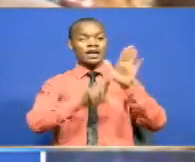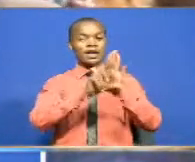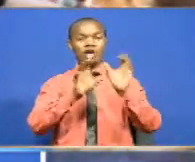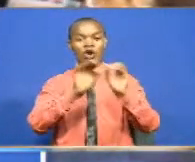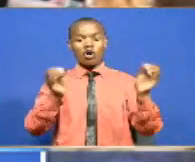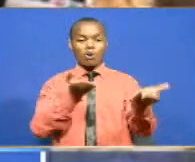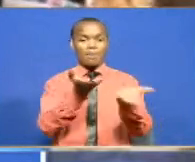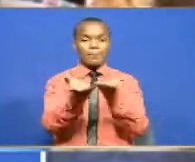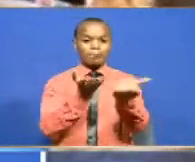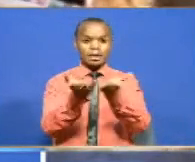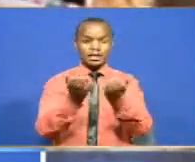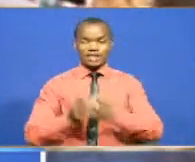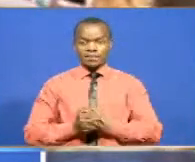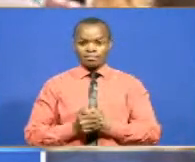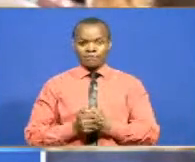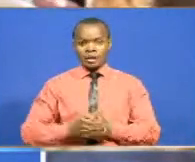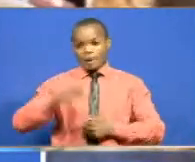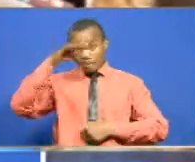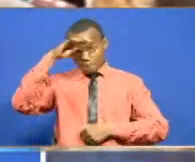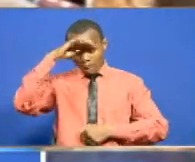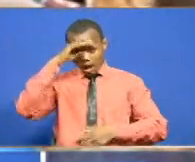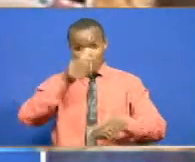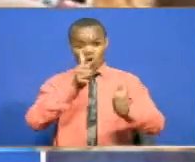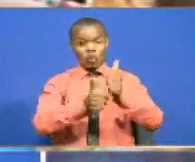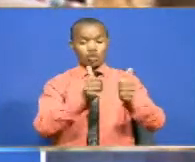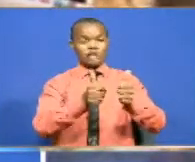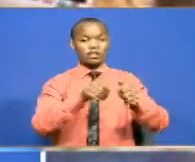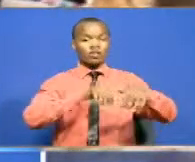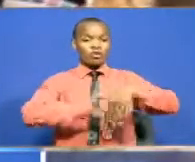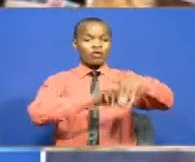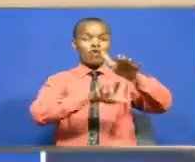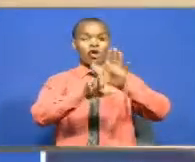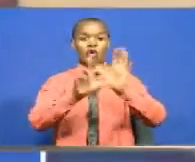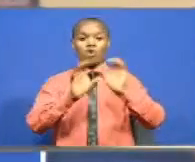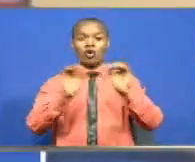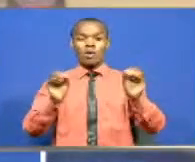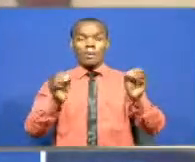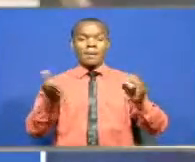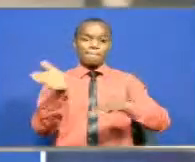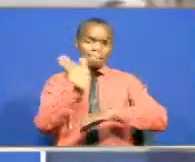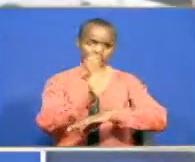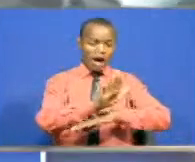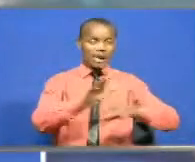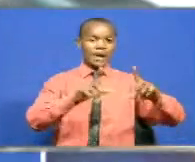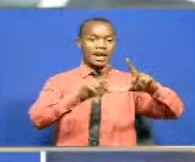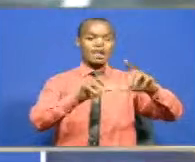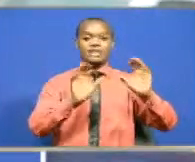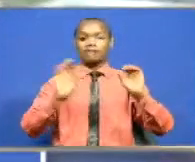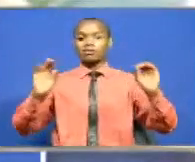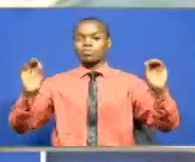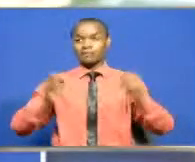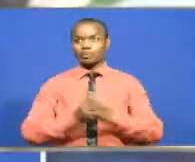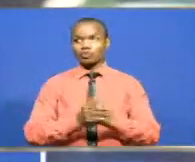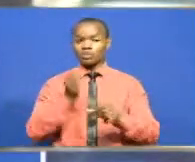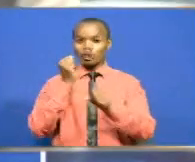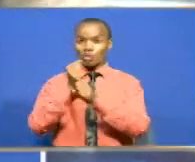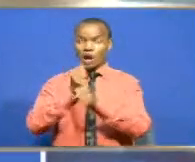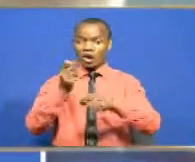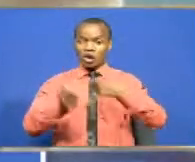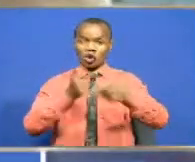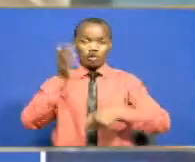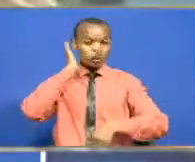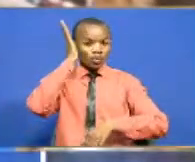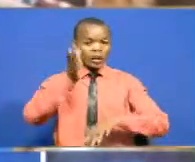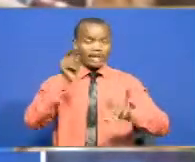na zile mbaya zilikuwa hazifuati sheria hatutazirudishia license tena. She said the operation will continue until the pandemic